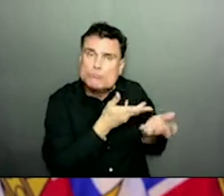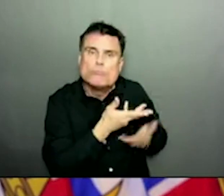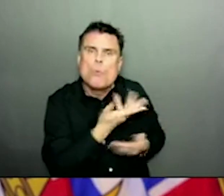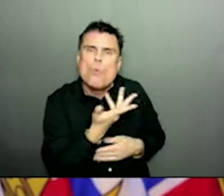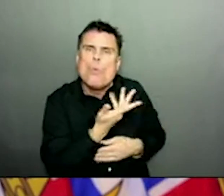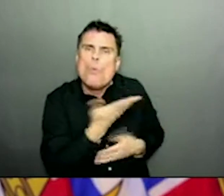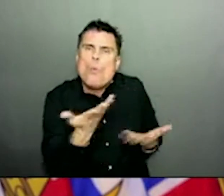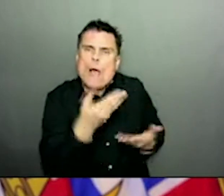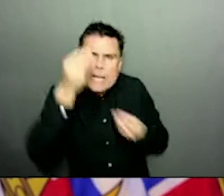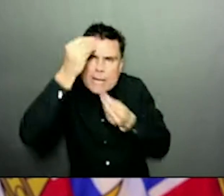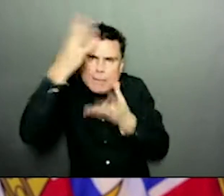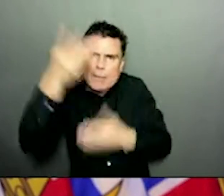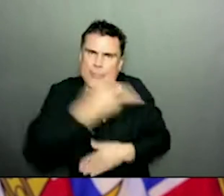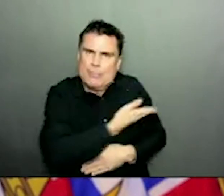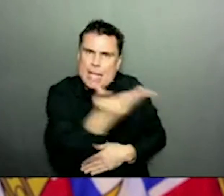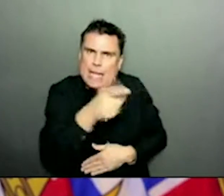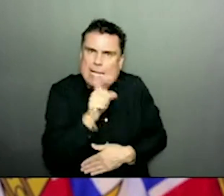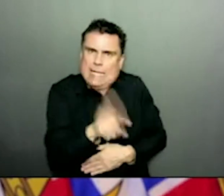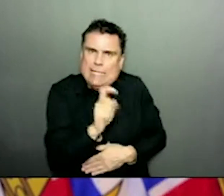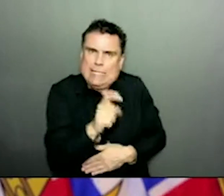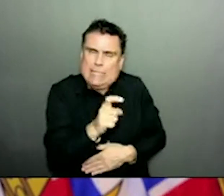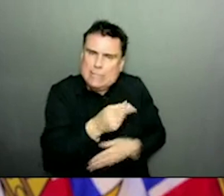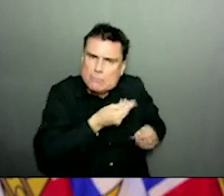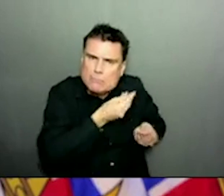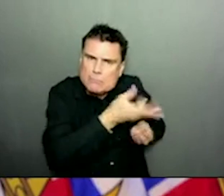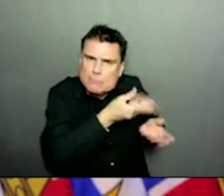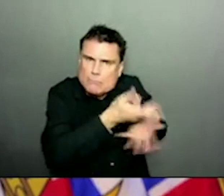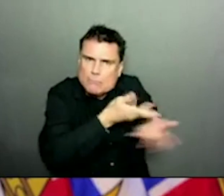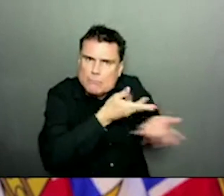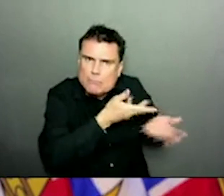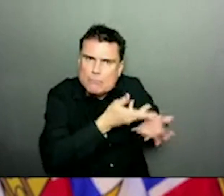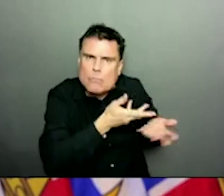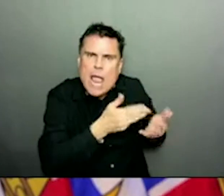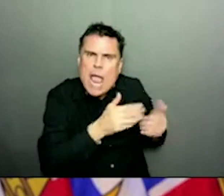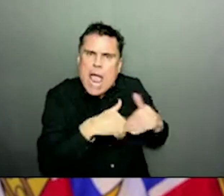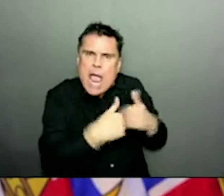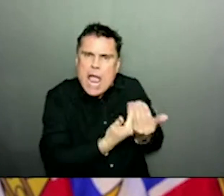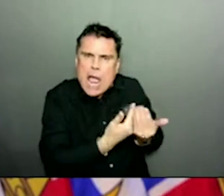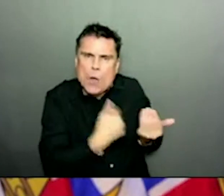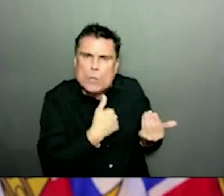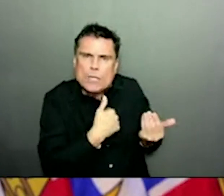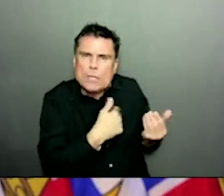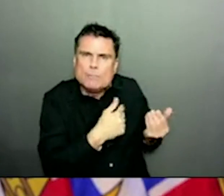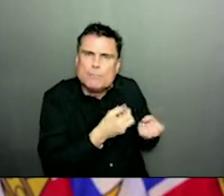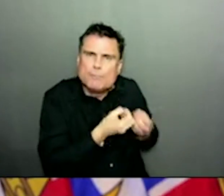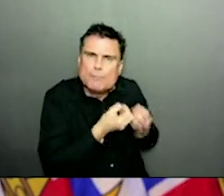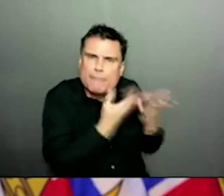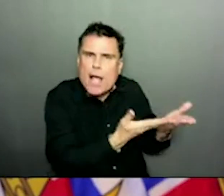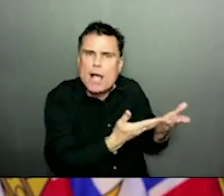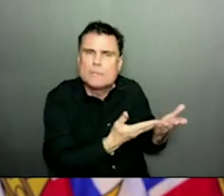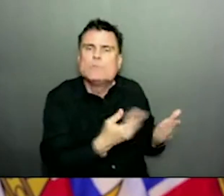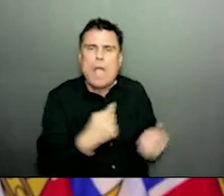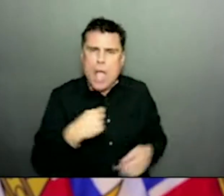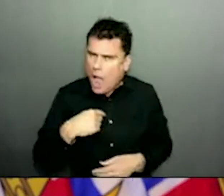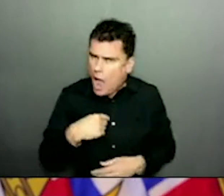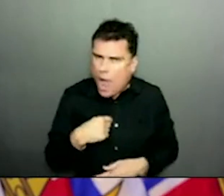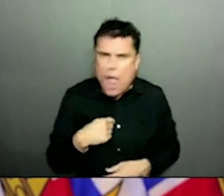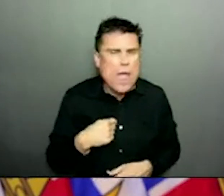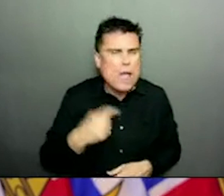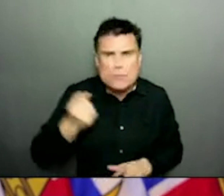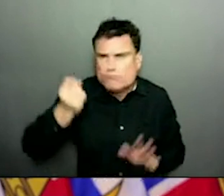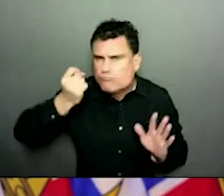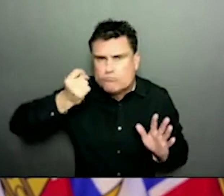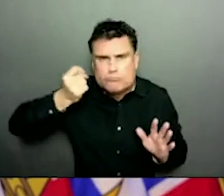are negotiating an agreement on that. I absolutely understand and commit to providing as